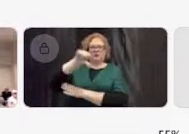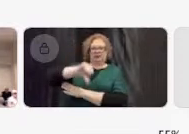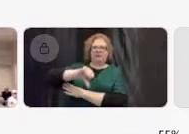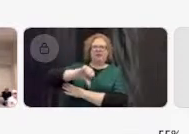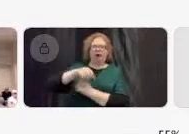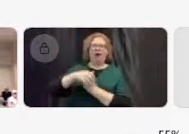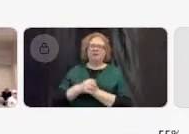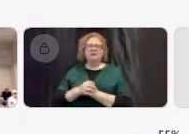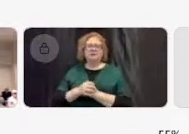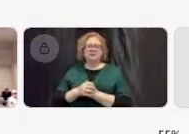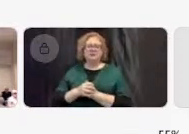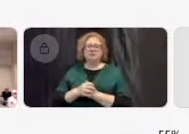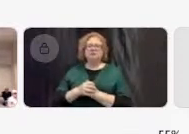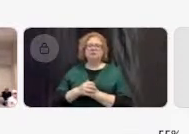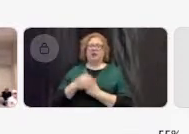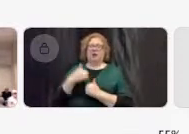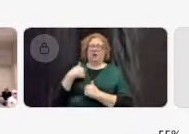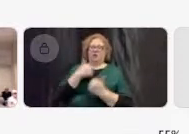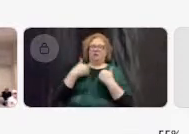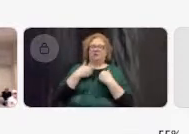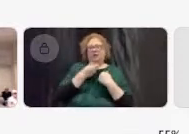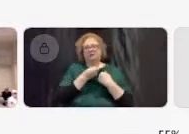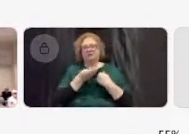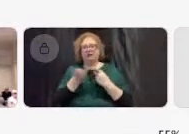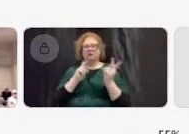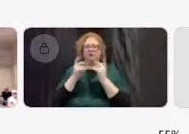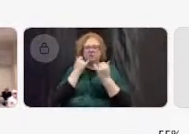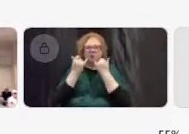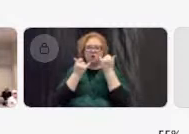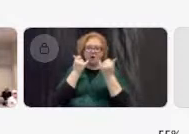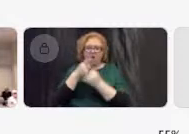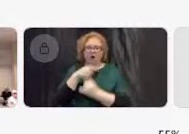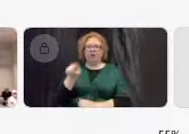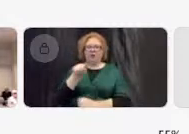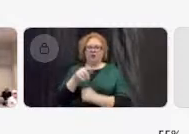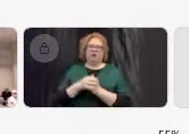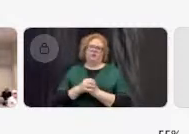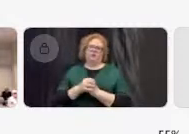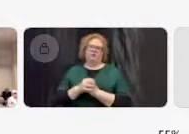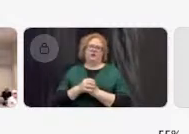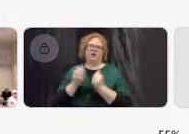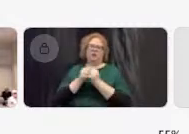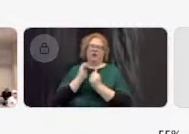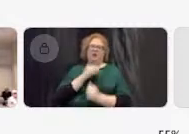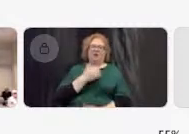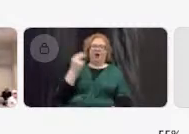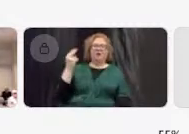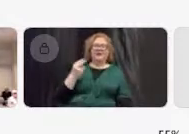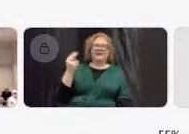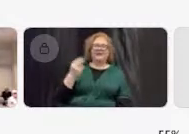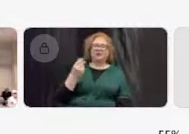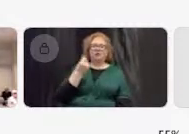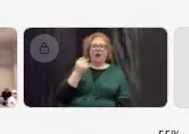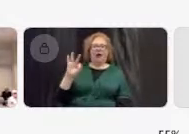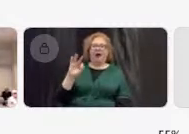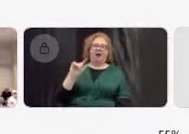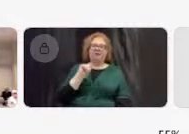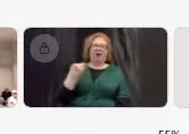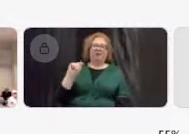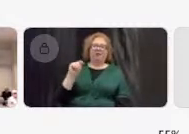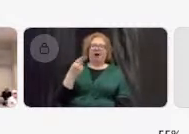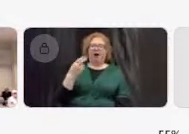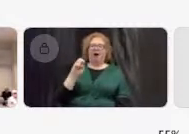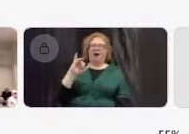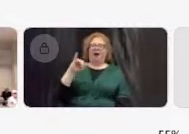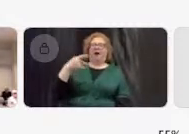people call you to do that. Even on the history of the Heights, a gentleman asked me to